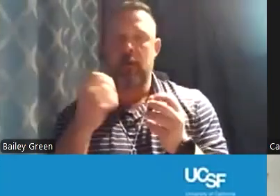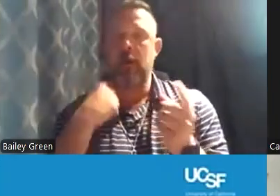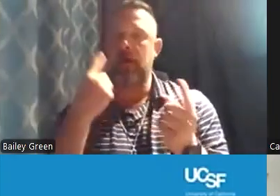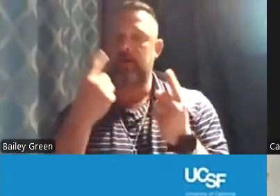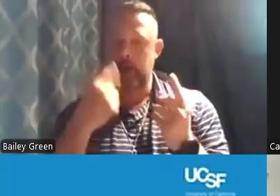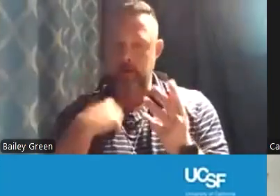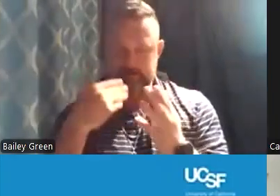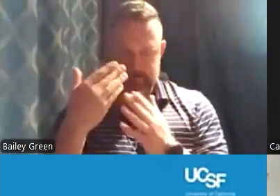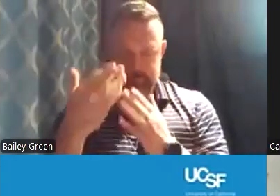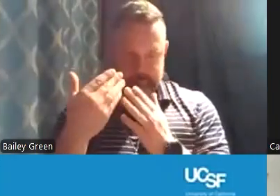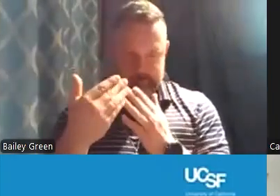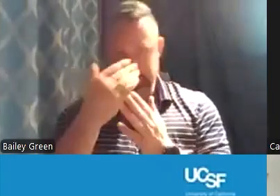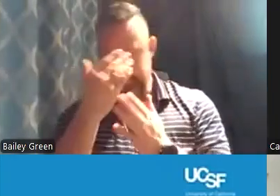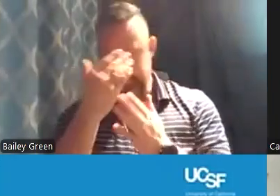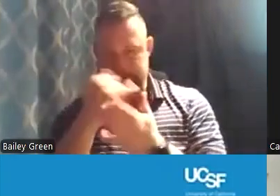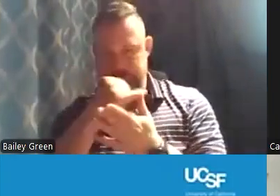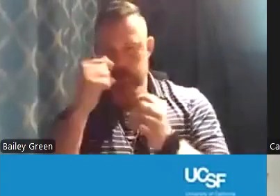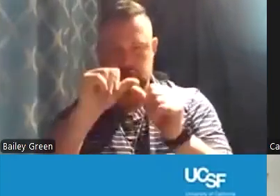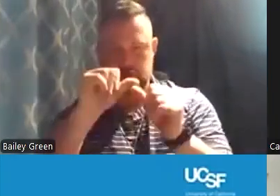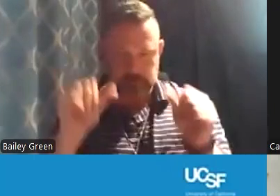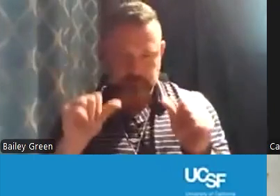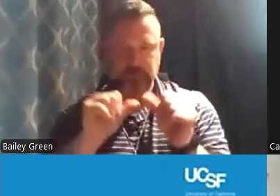that out or somehow modify,